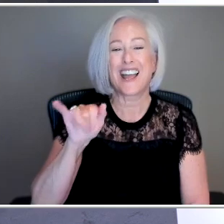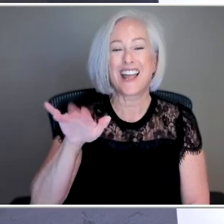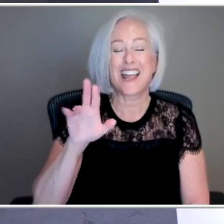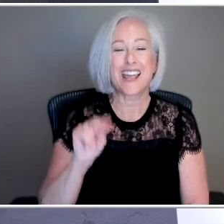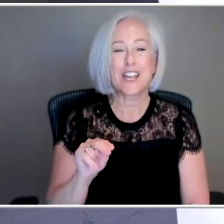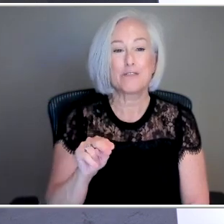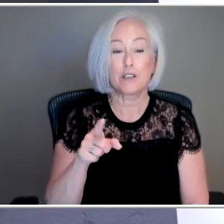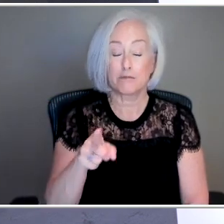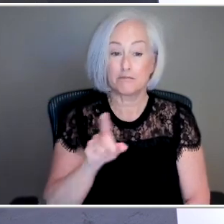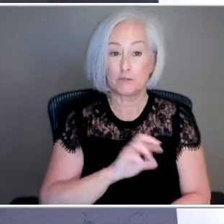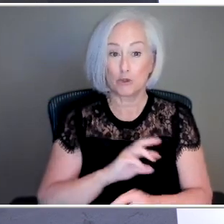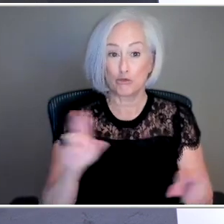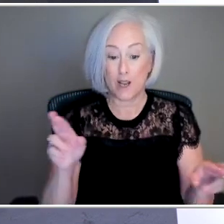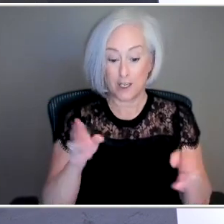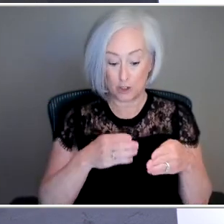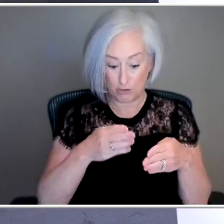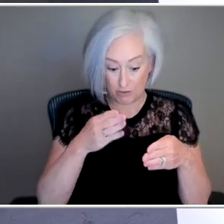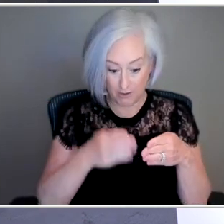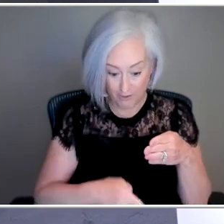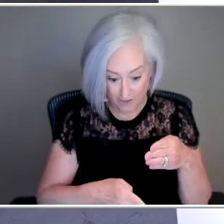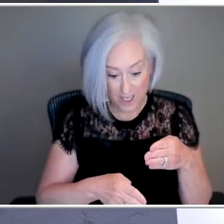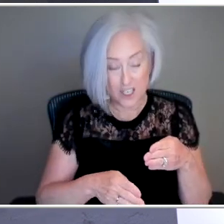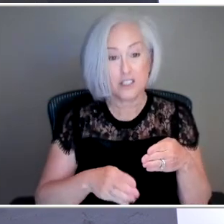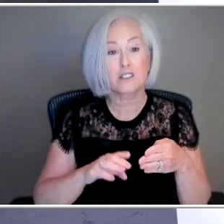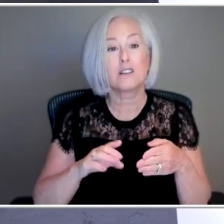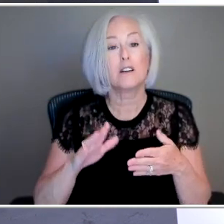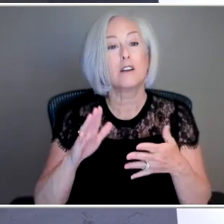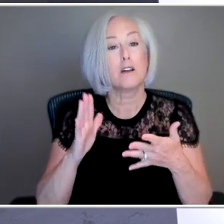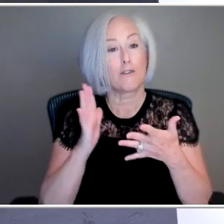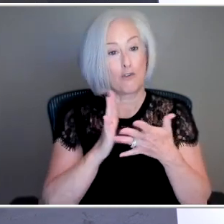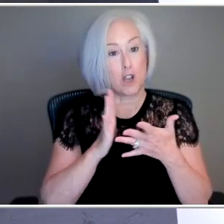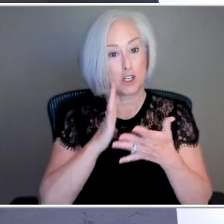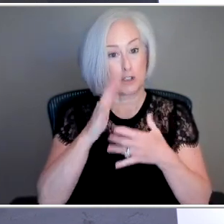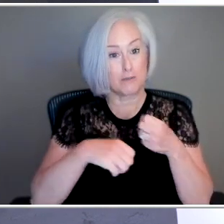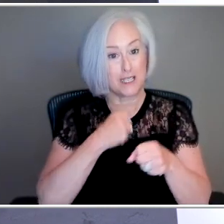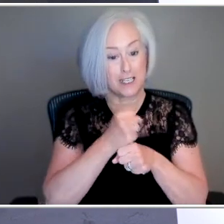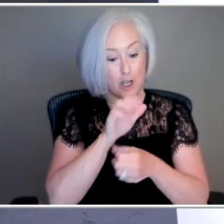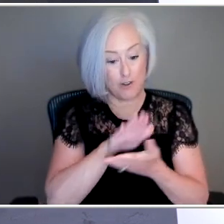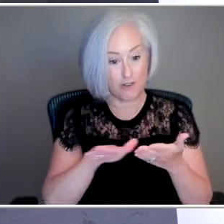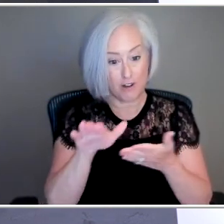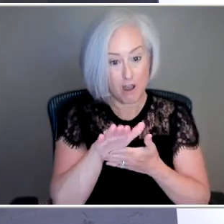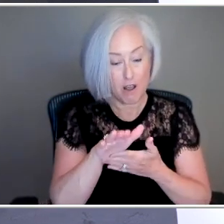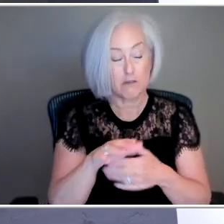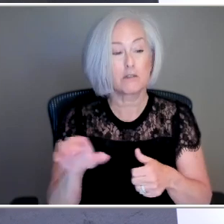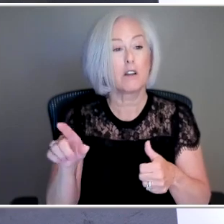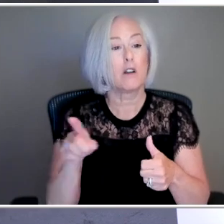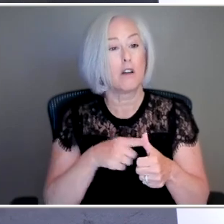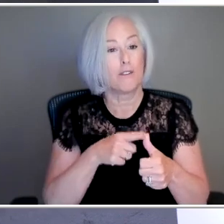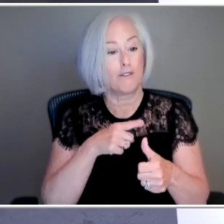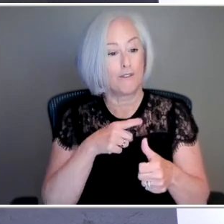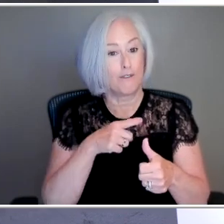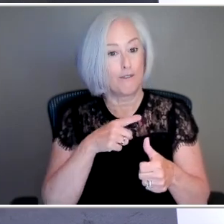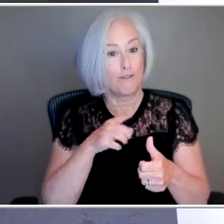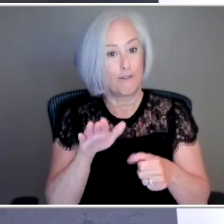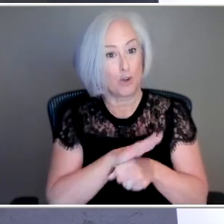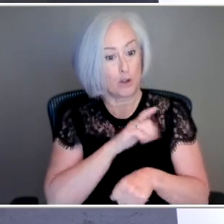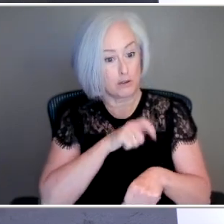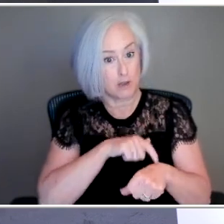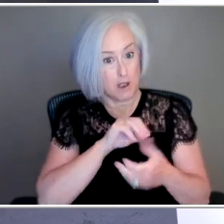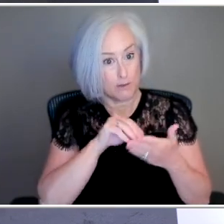to wrap up school, your first year, freshman year. You're full-time student, full-time working. You start to